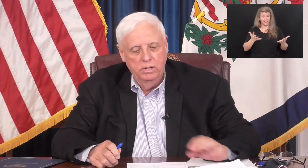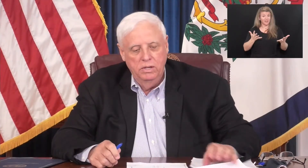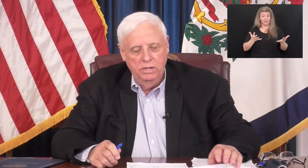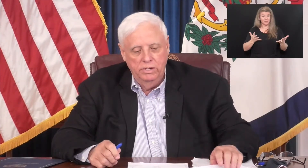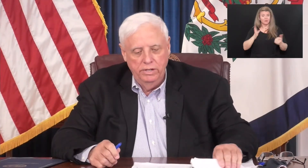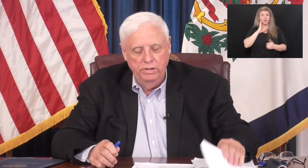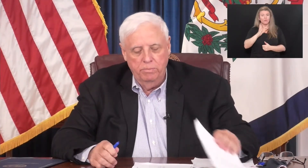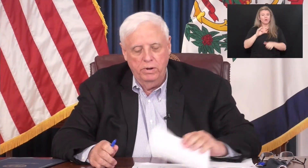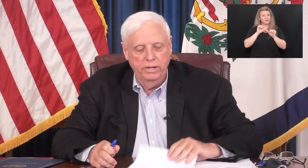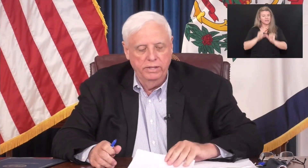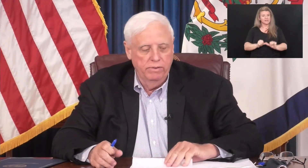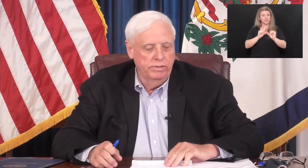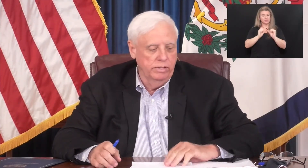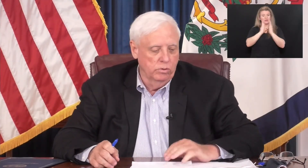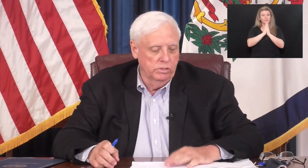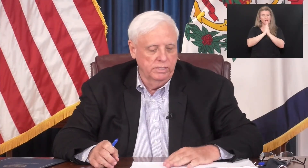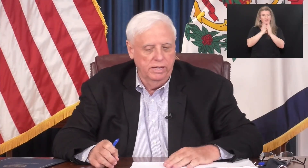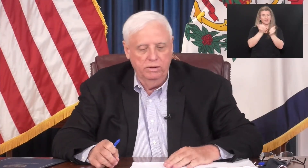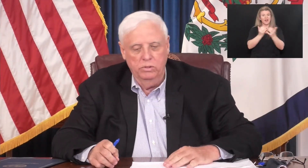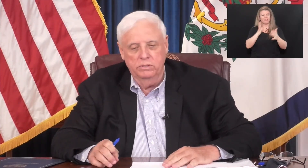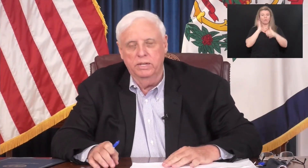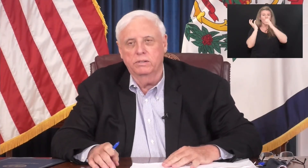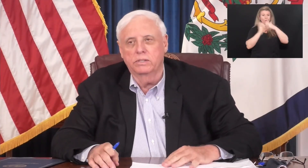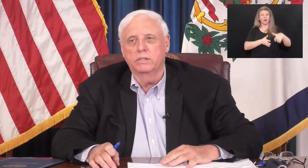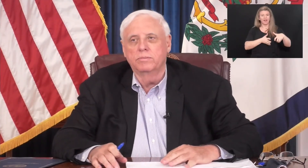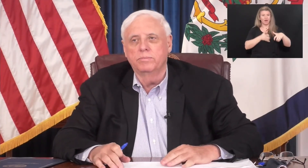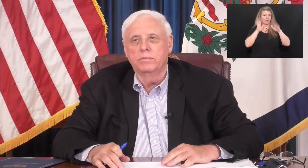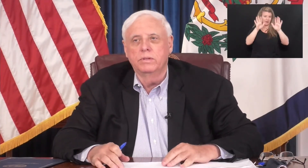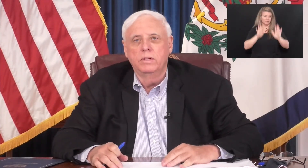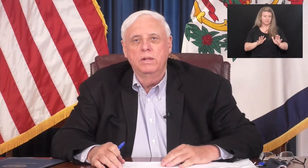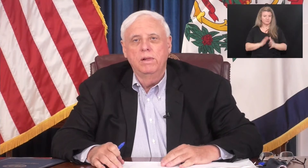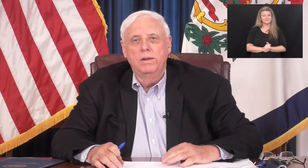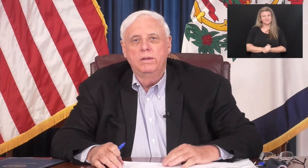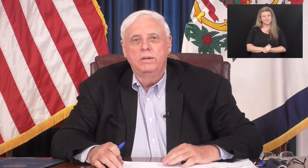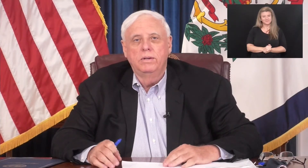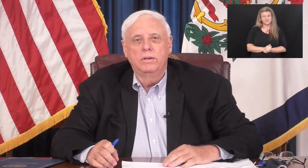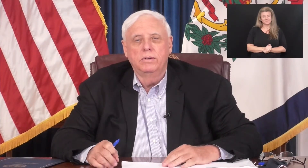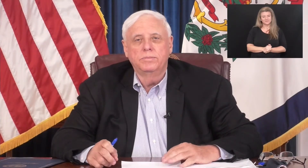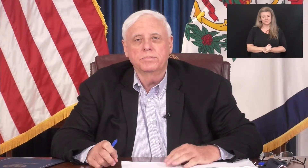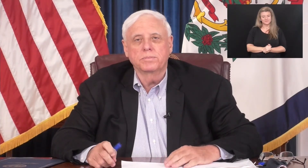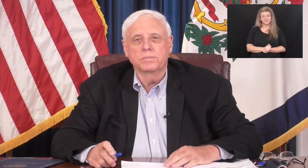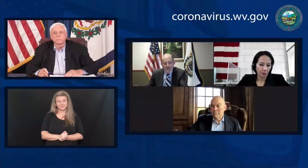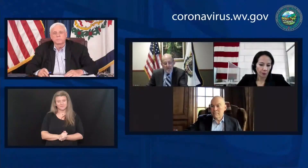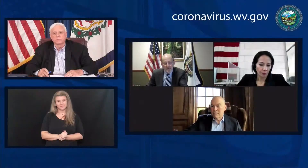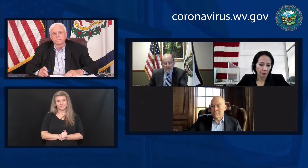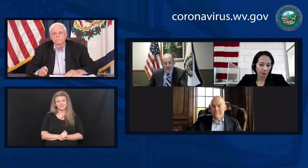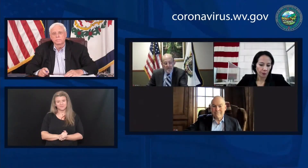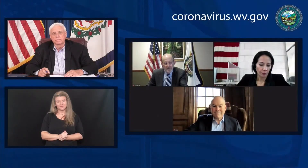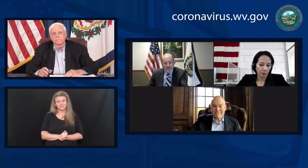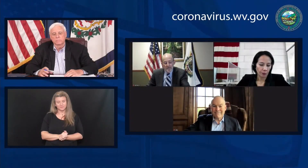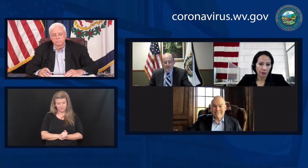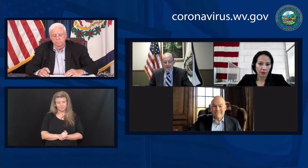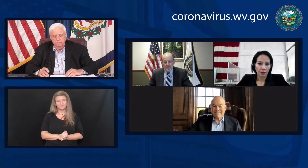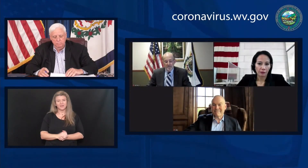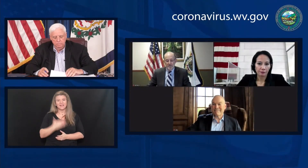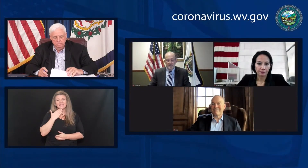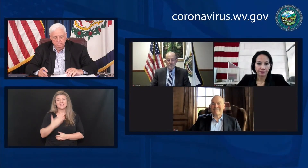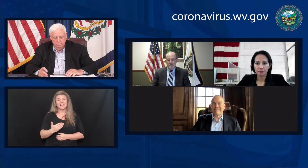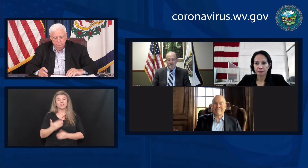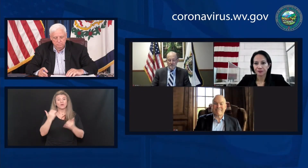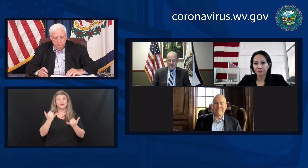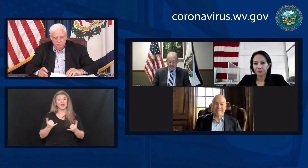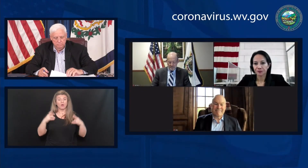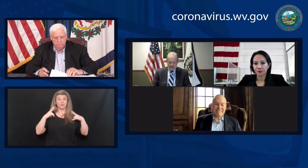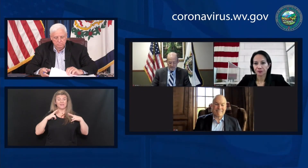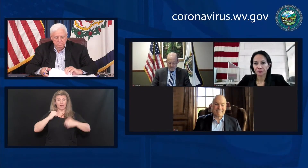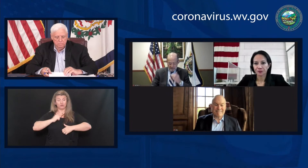going to continue to pray that everything works out and works out good. All right, thank you, Governor. Retired